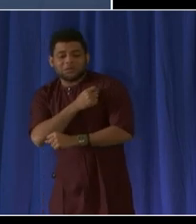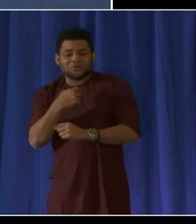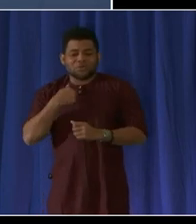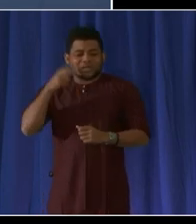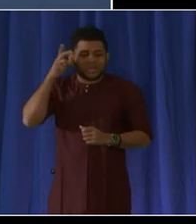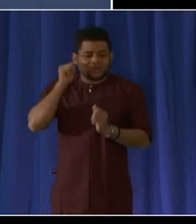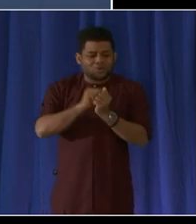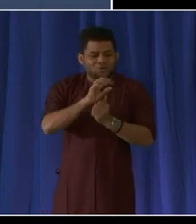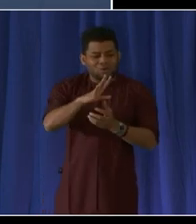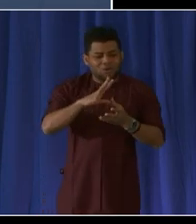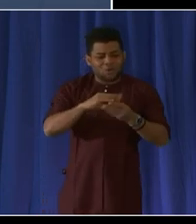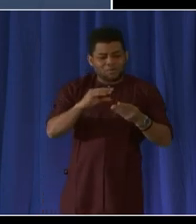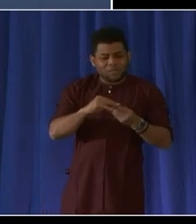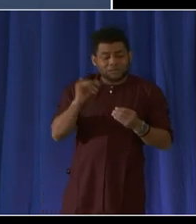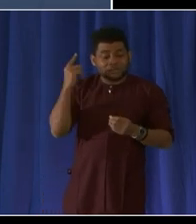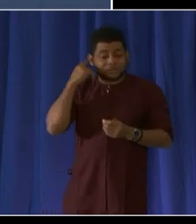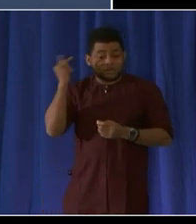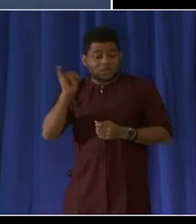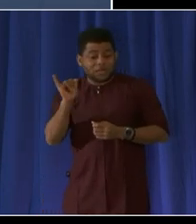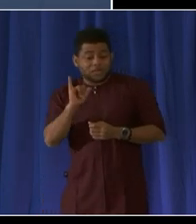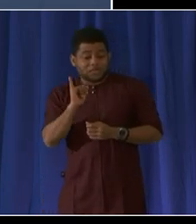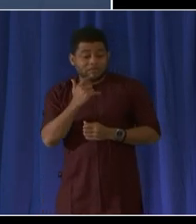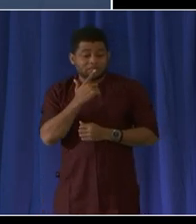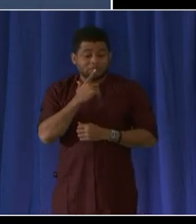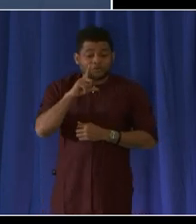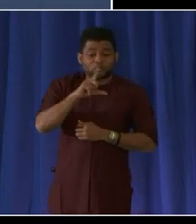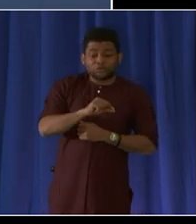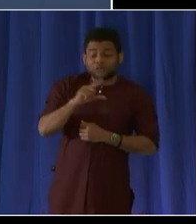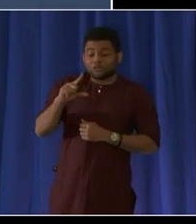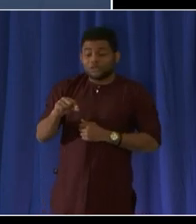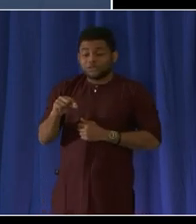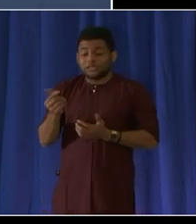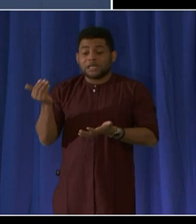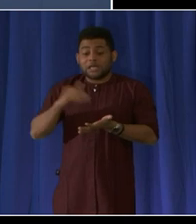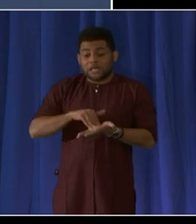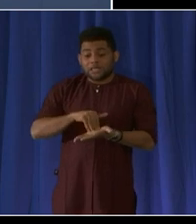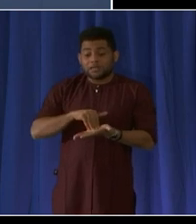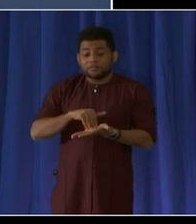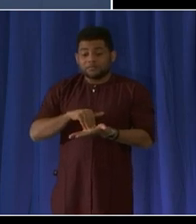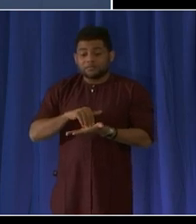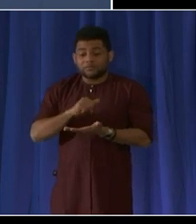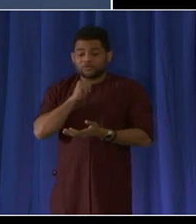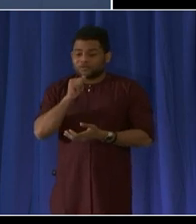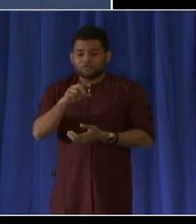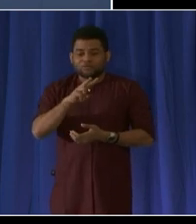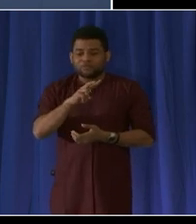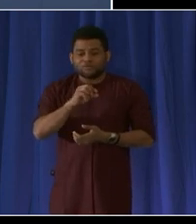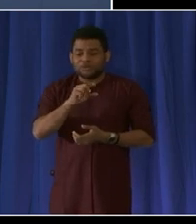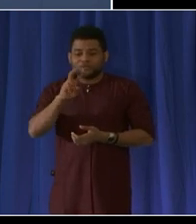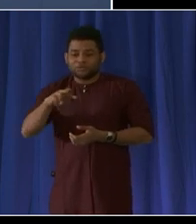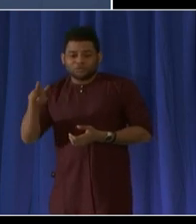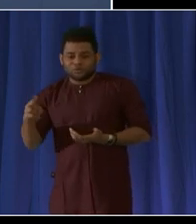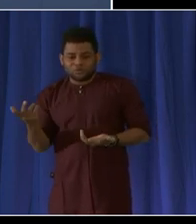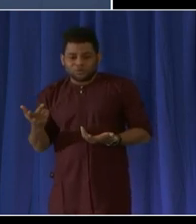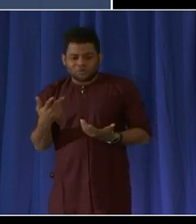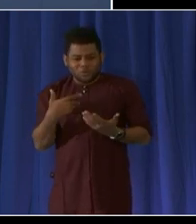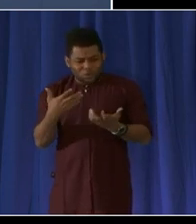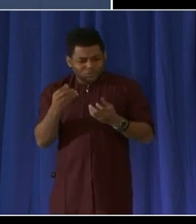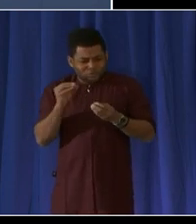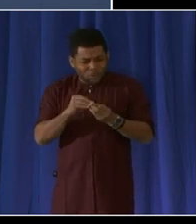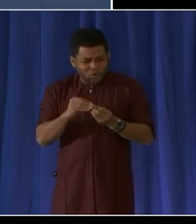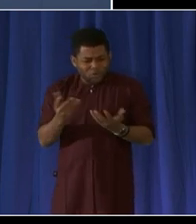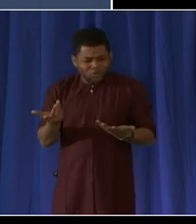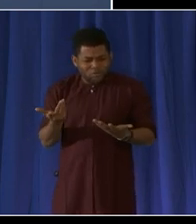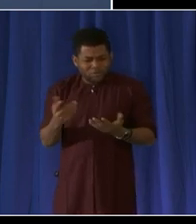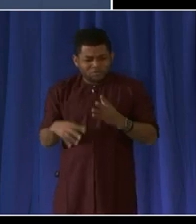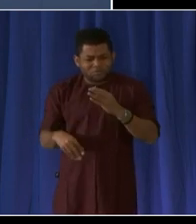I'm hearing in your comments sounds more like 2020 than 2022. So that's my question specifically